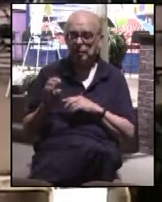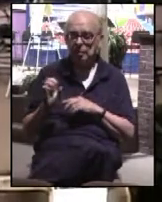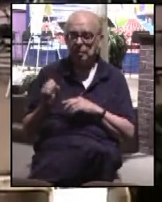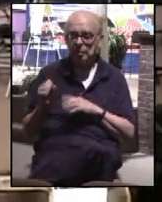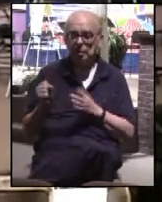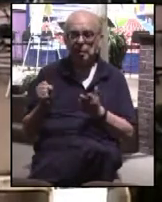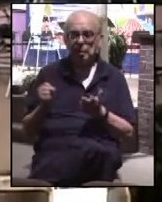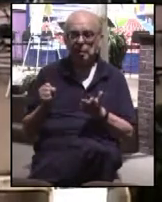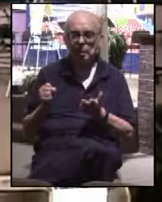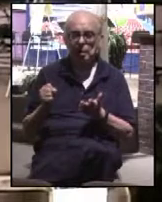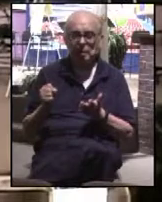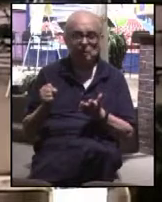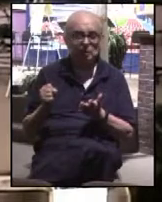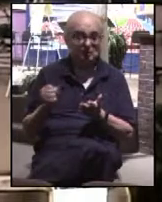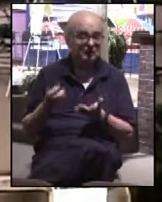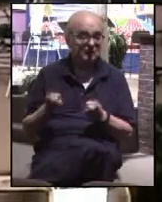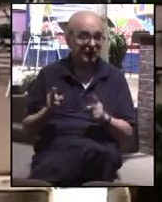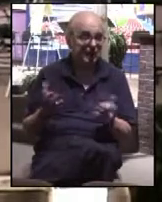and stuff be